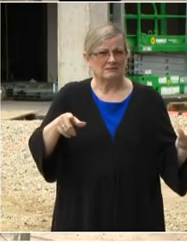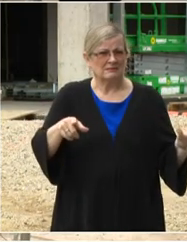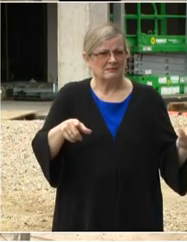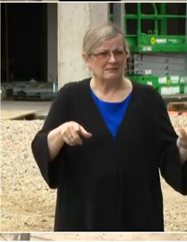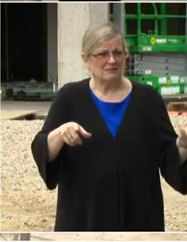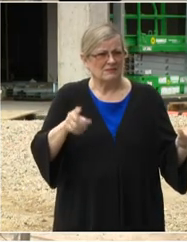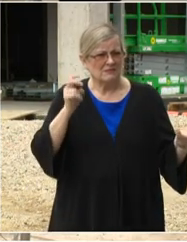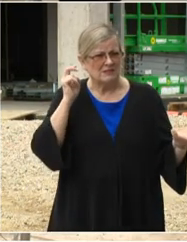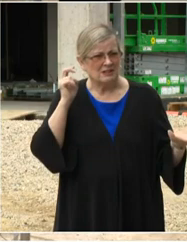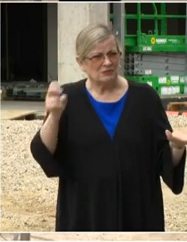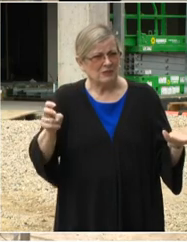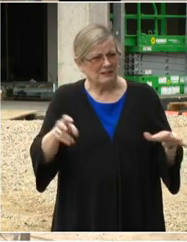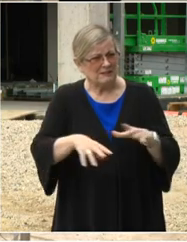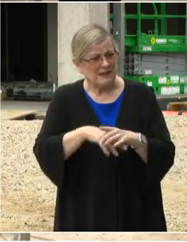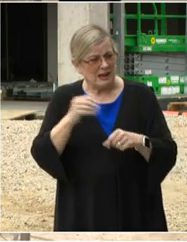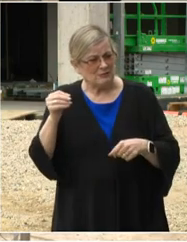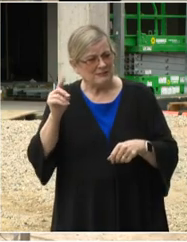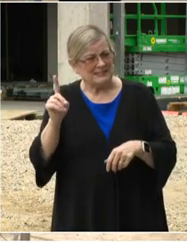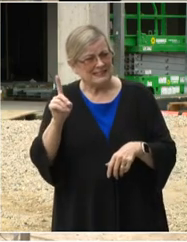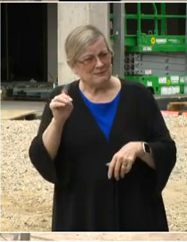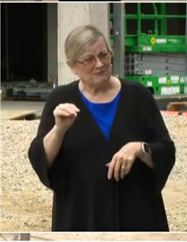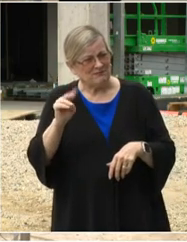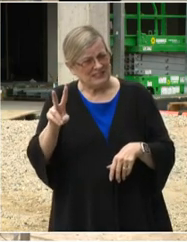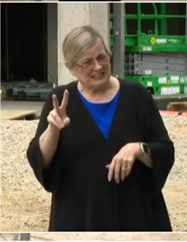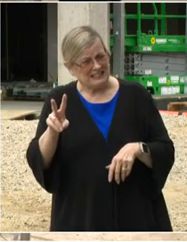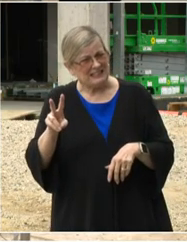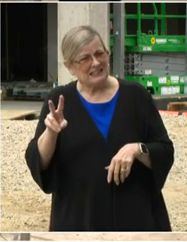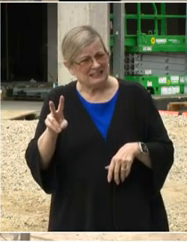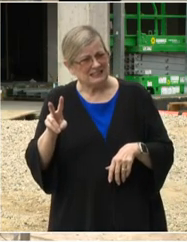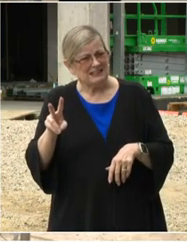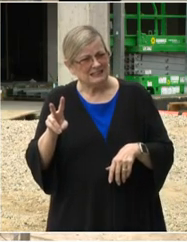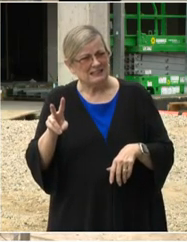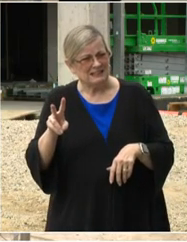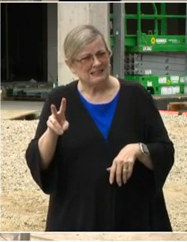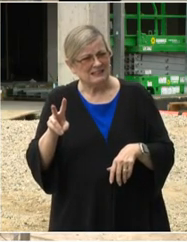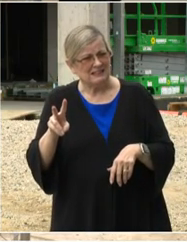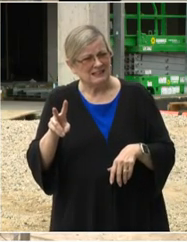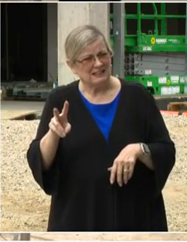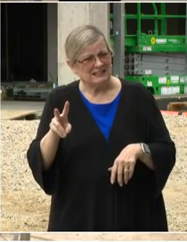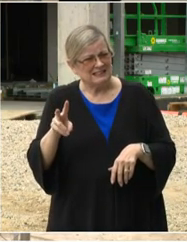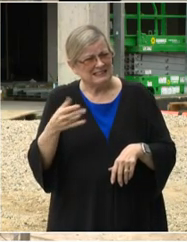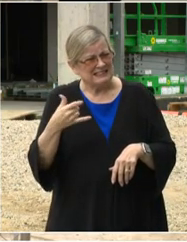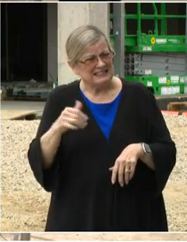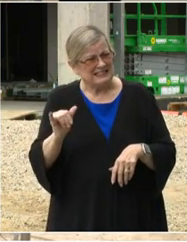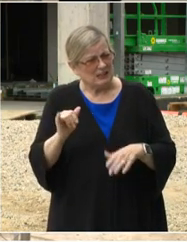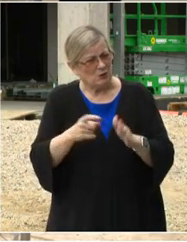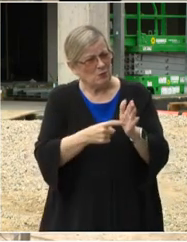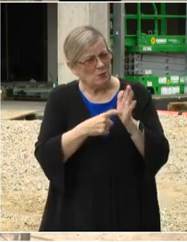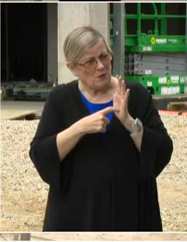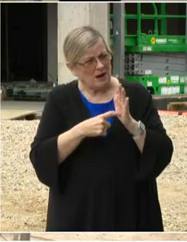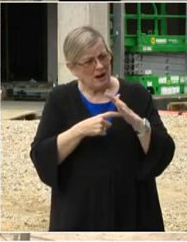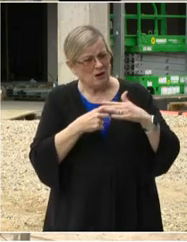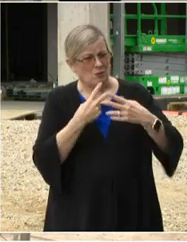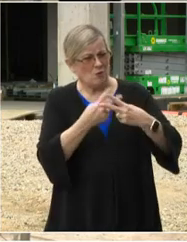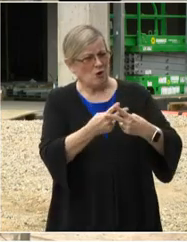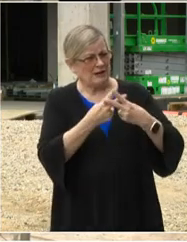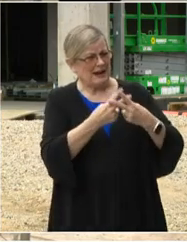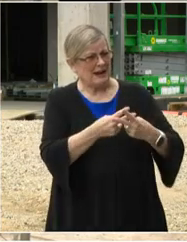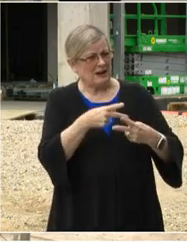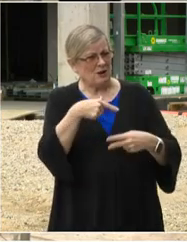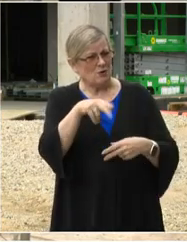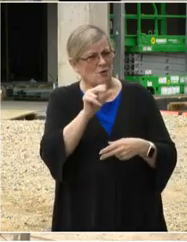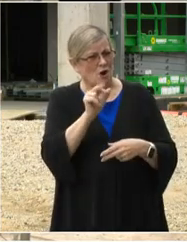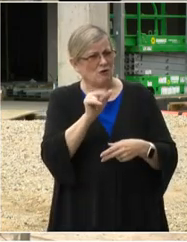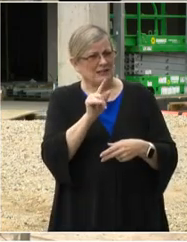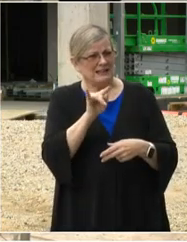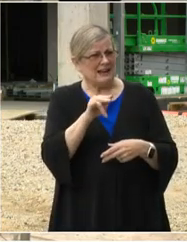Maryland, and Virginia for unvaccinated people still requires people to quarantine when they come back? Let me have it in front of me. I need to have the document in front